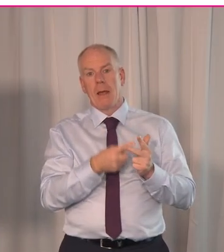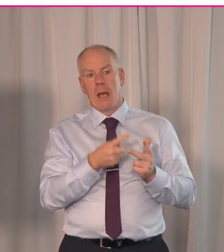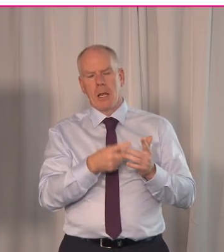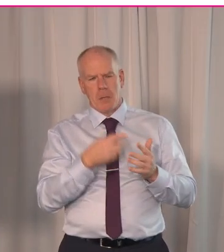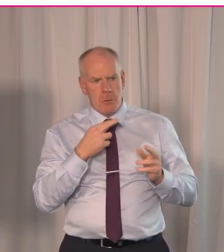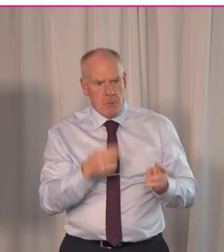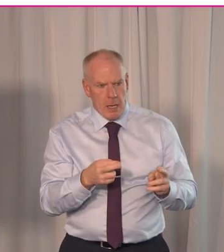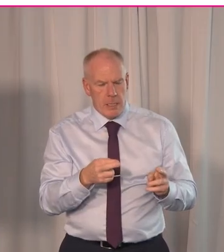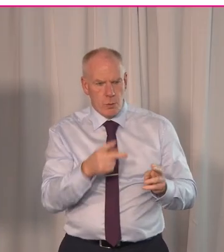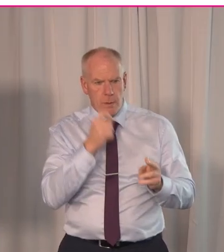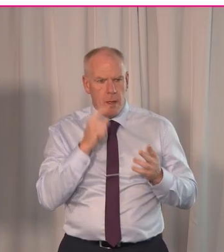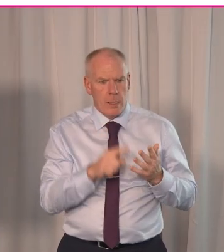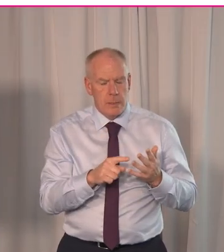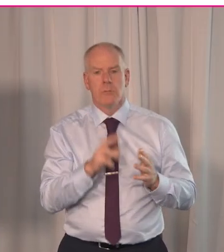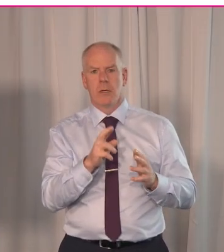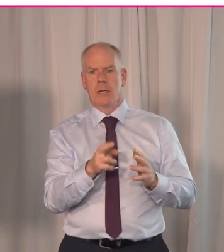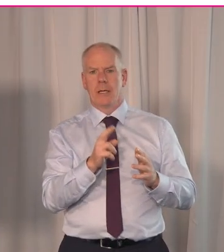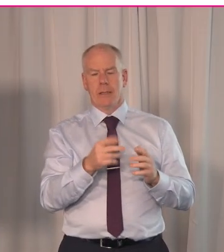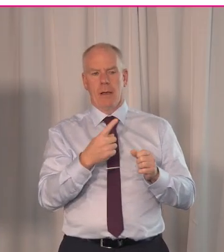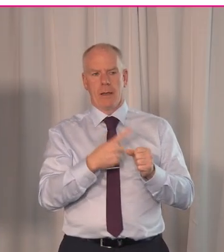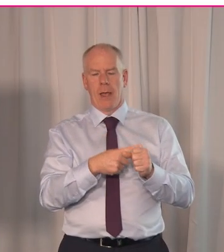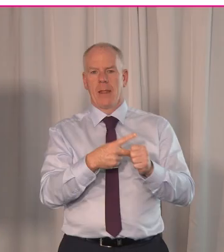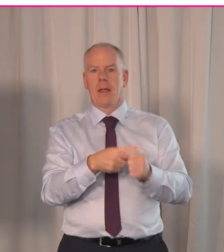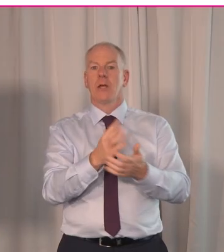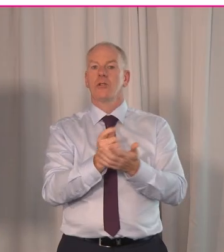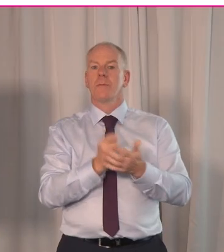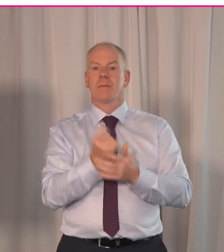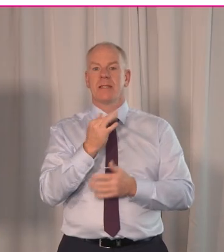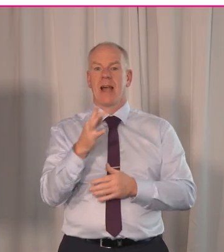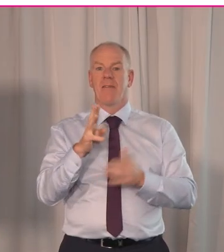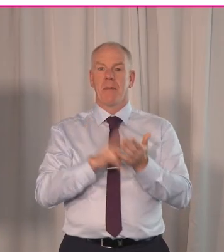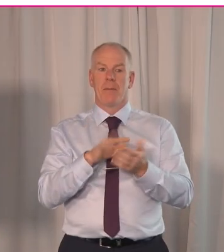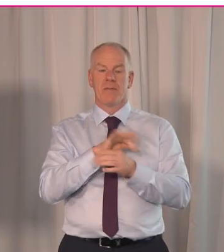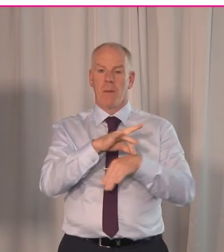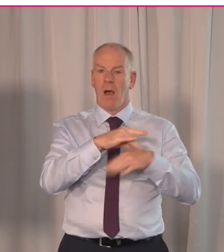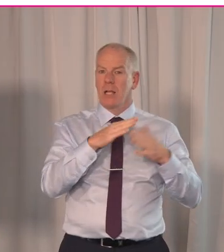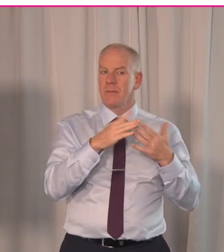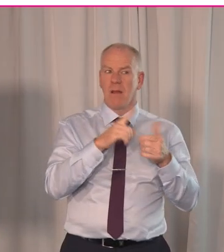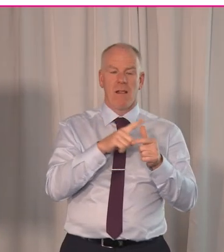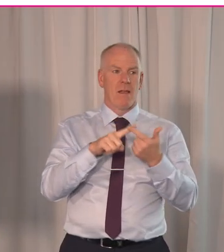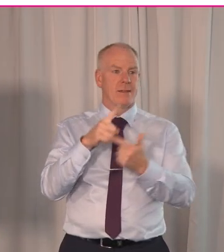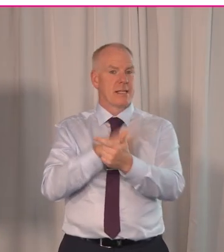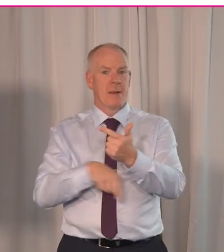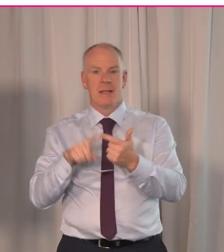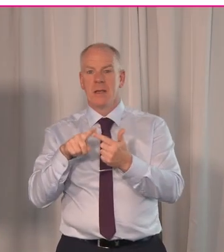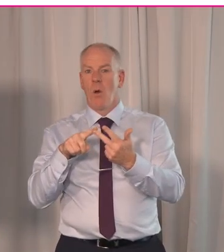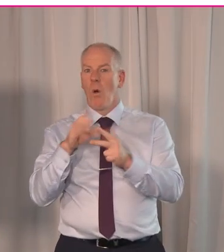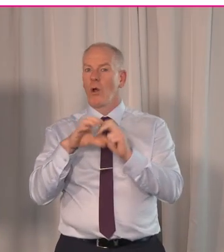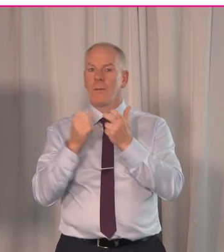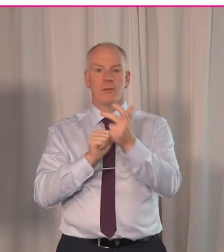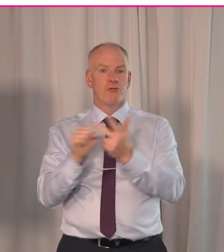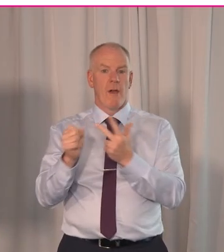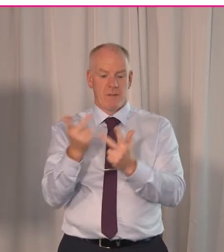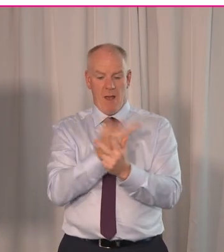heard, and it can involve staff members from acute, community, disability service settings. Parents need